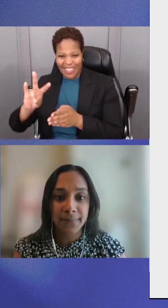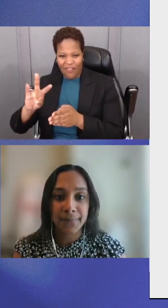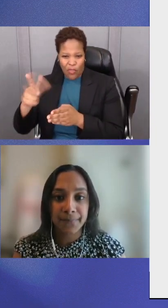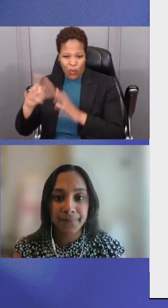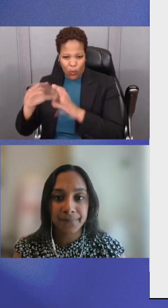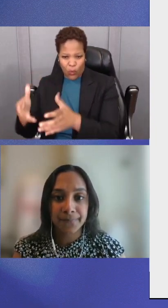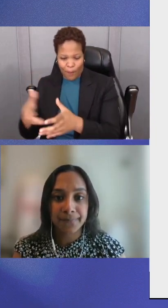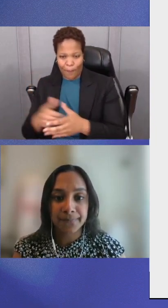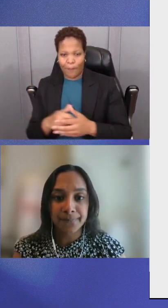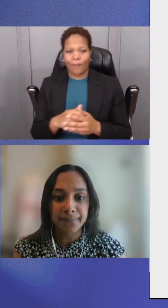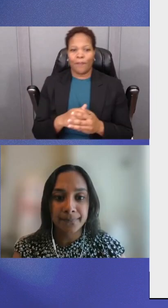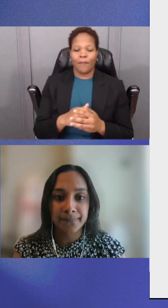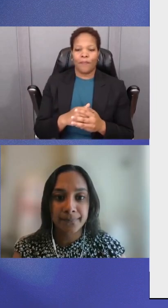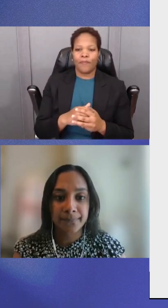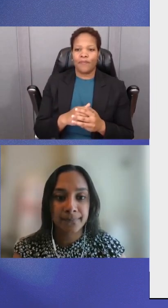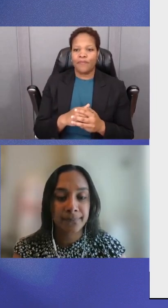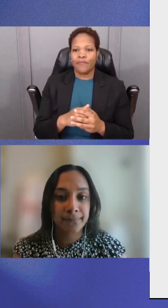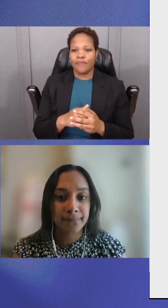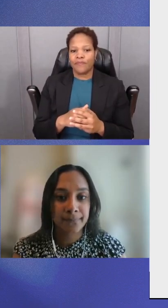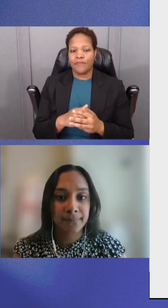please.